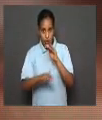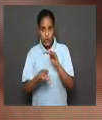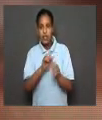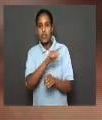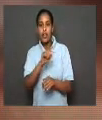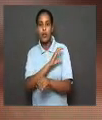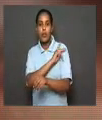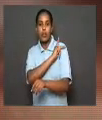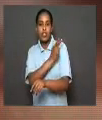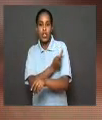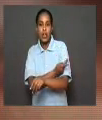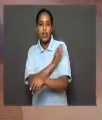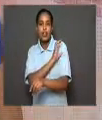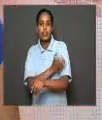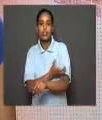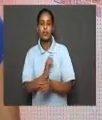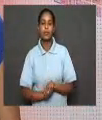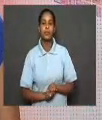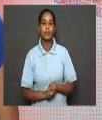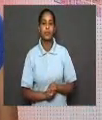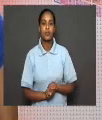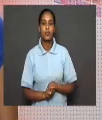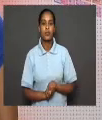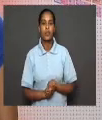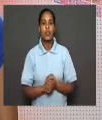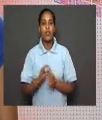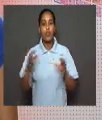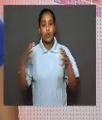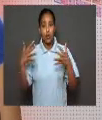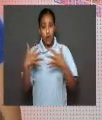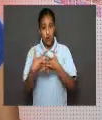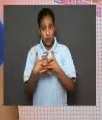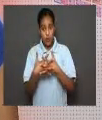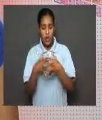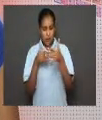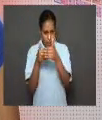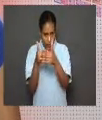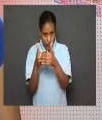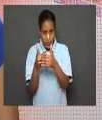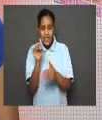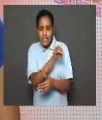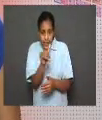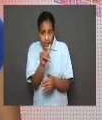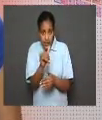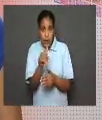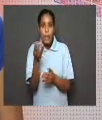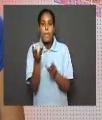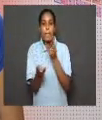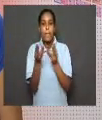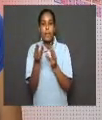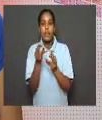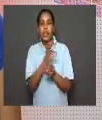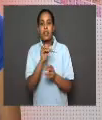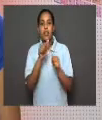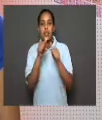their potential energy. For compounds of approximately the same mass